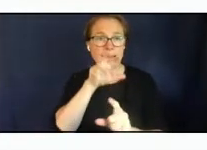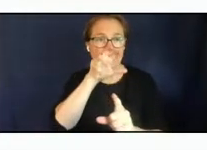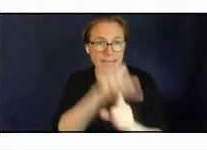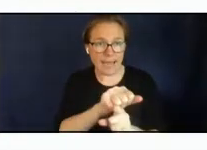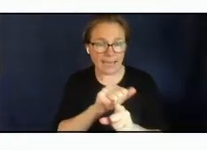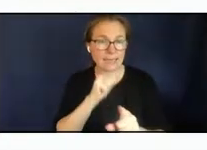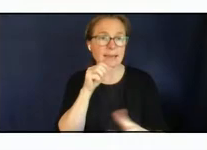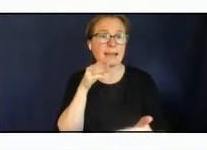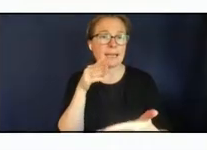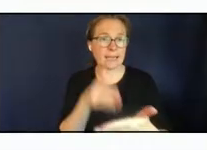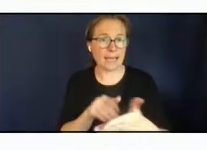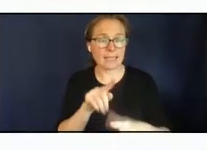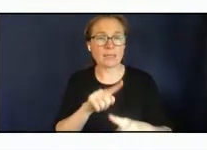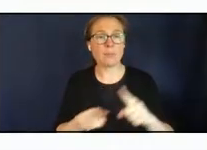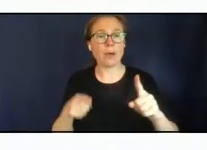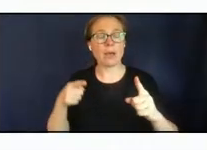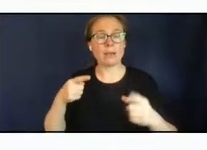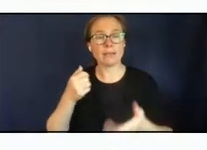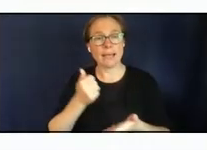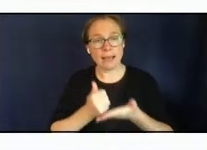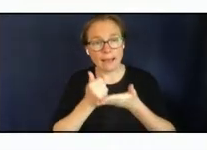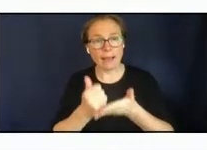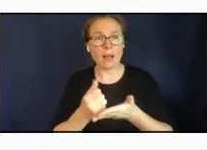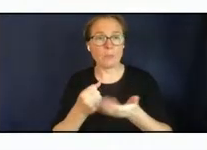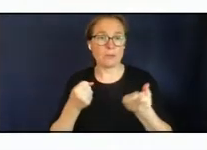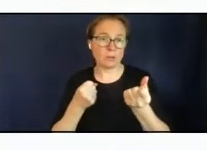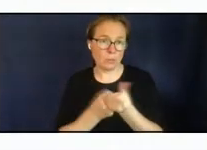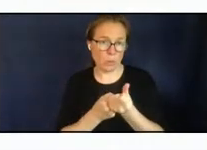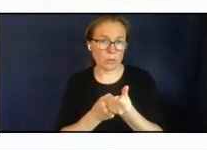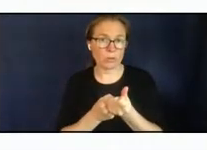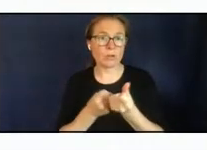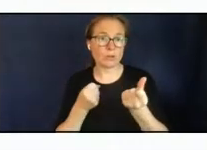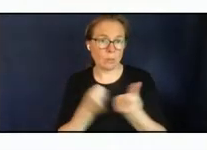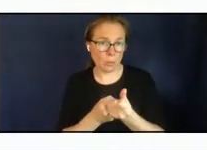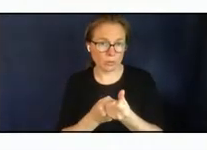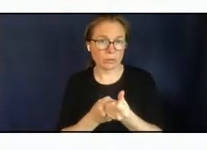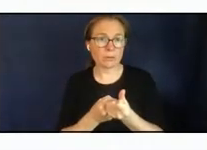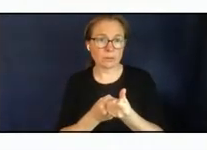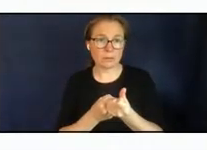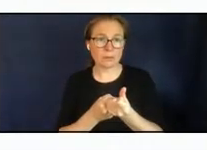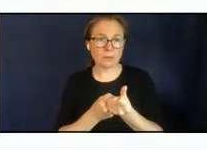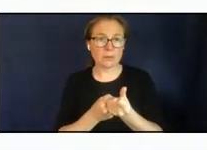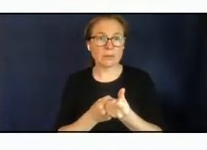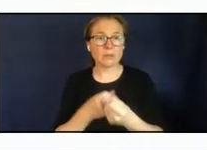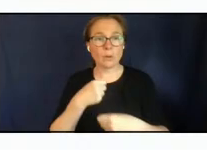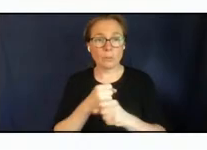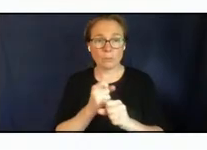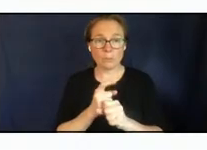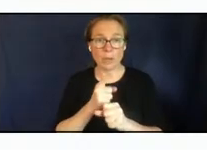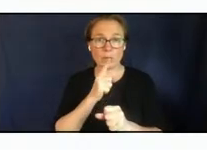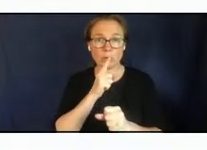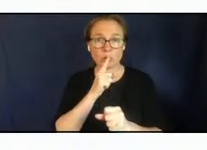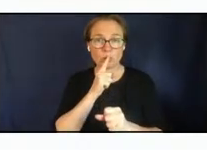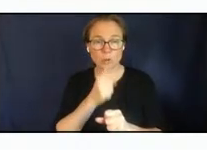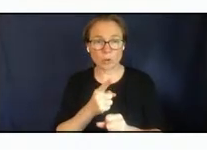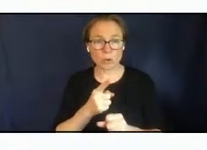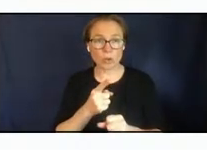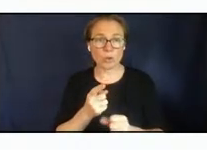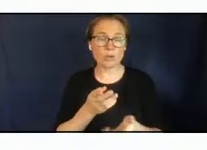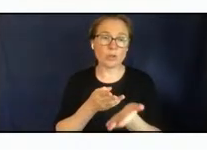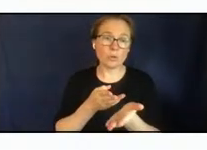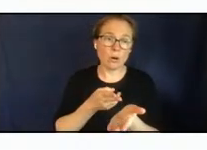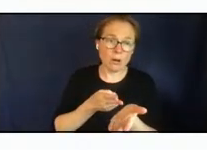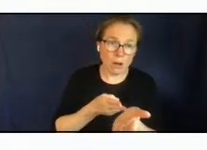which the narrative defining its place in the community can be rewritten. Communities want and need authentic and enduring partnership with